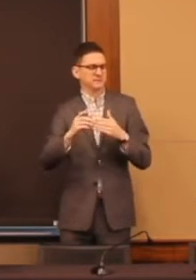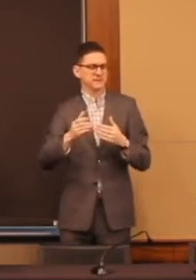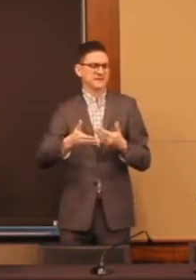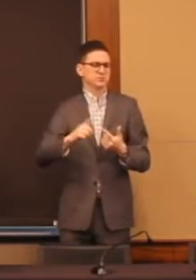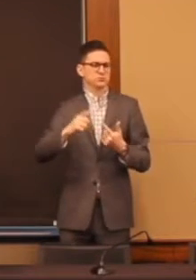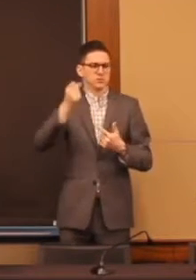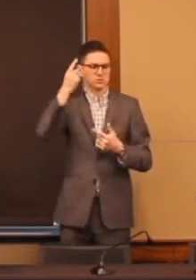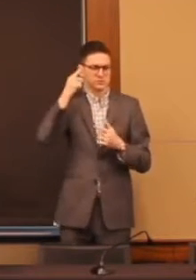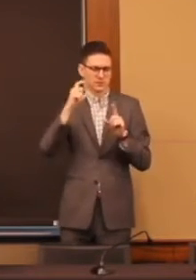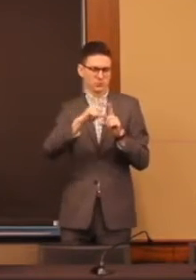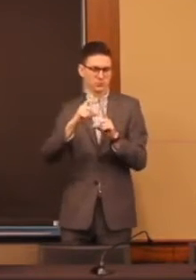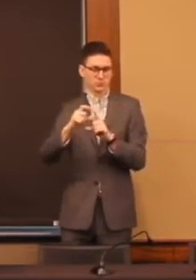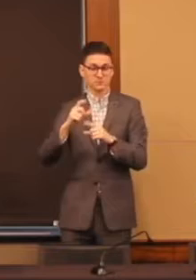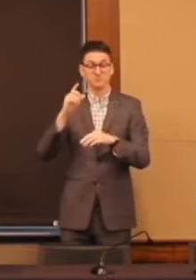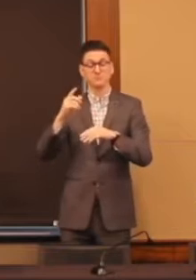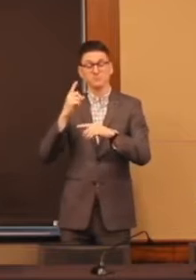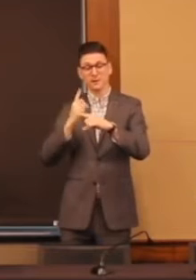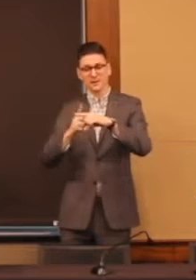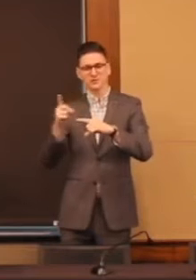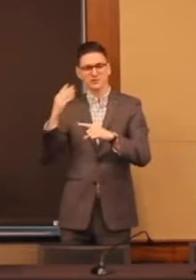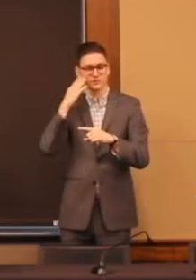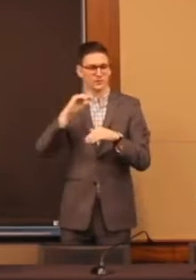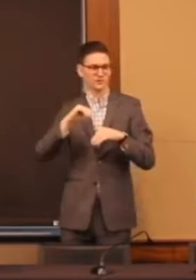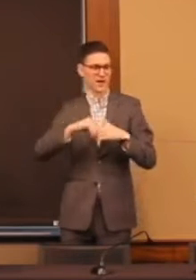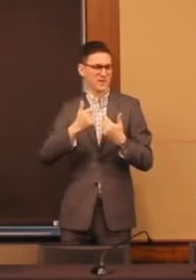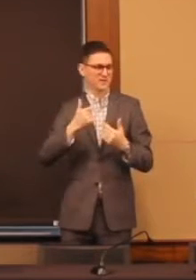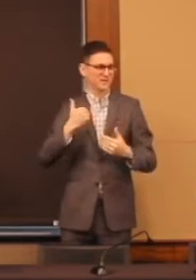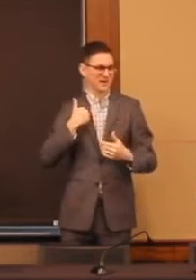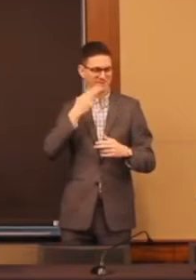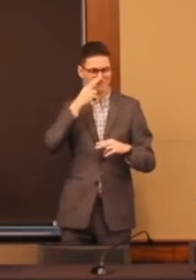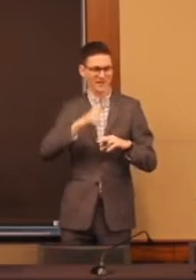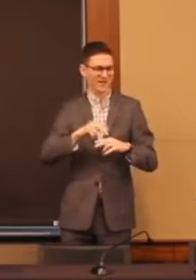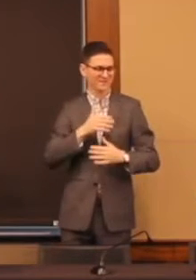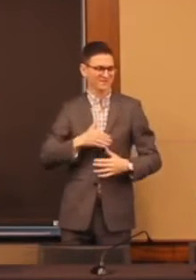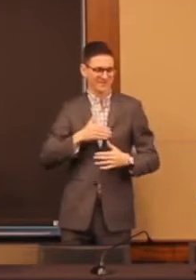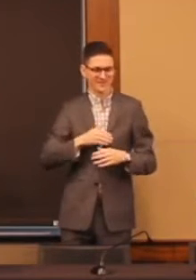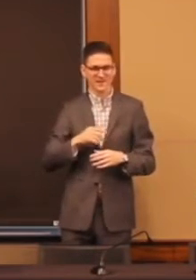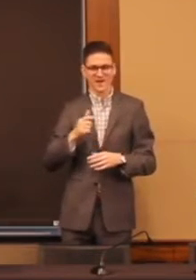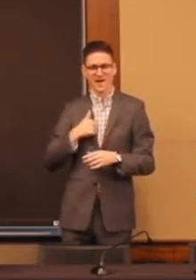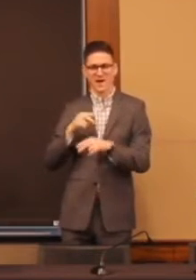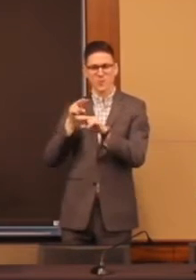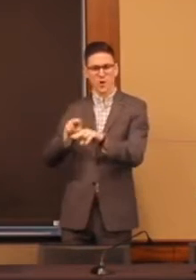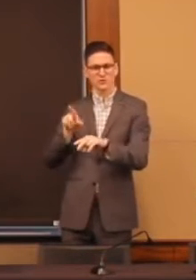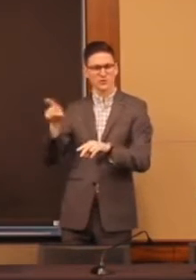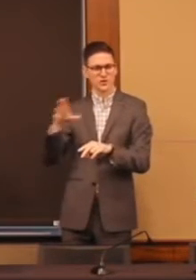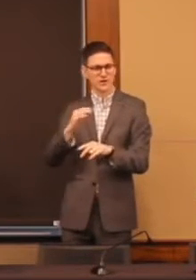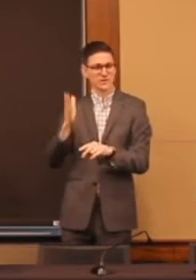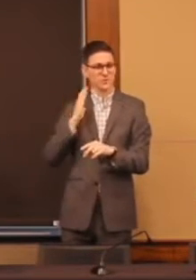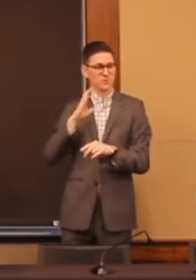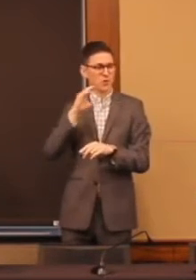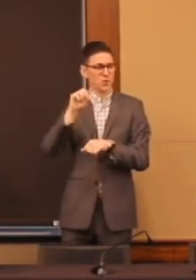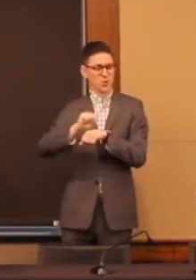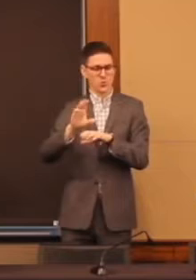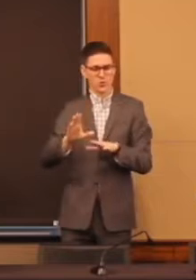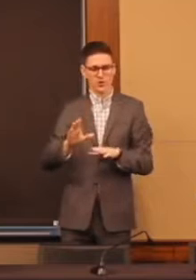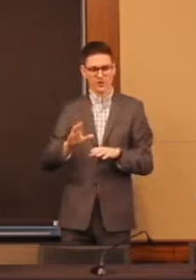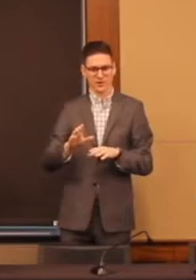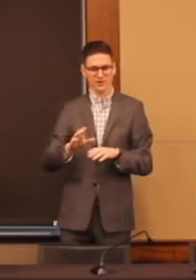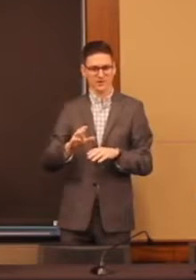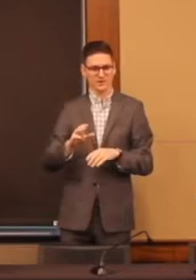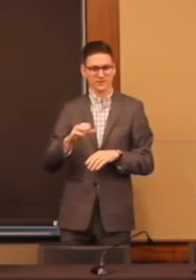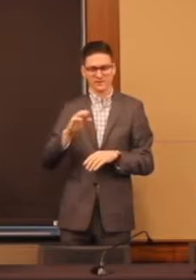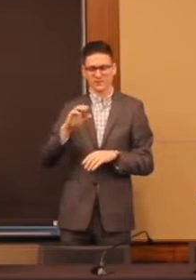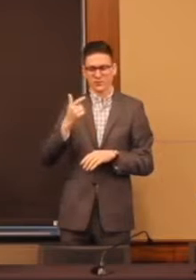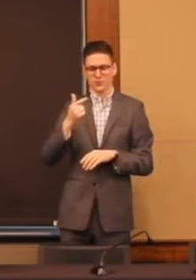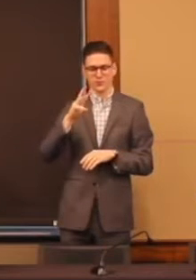to have fun. I really enjoyed rewatching her and her former co-worker, a blessed memory,